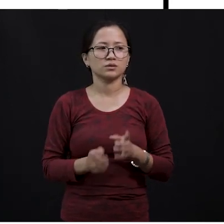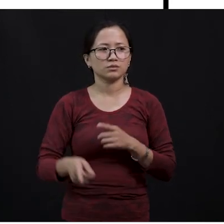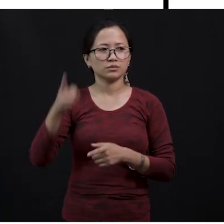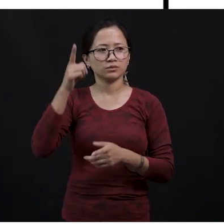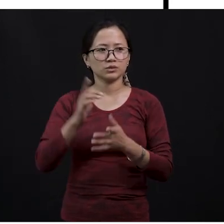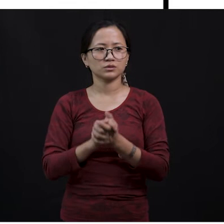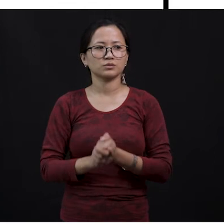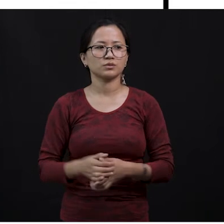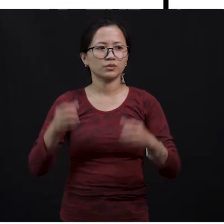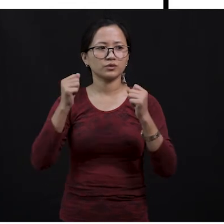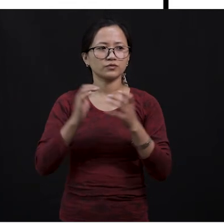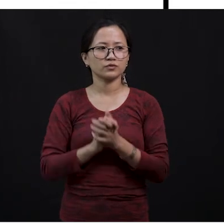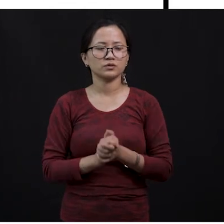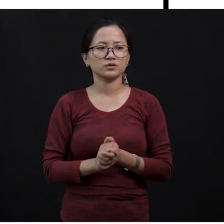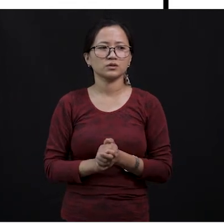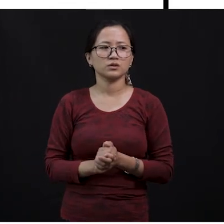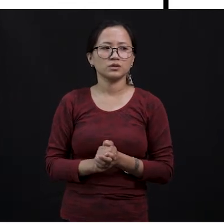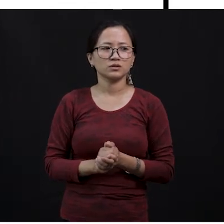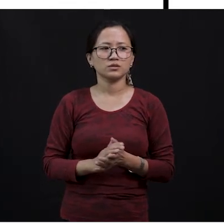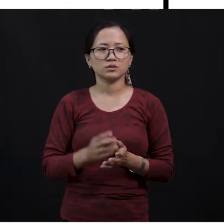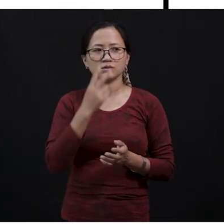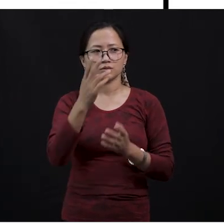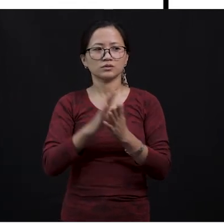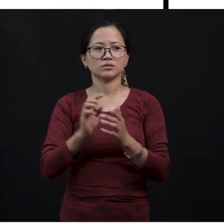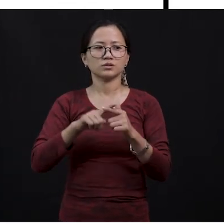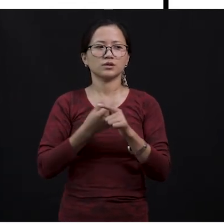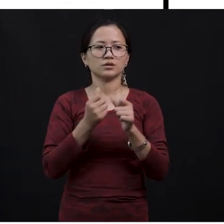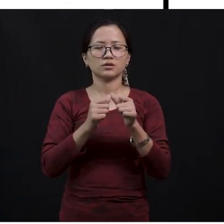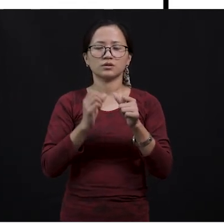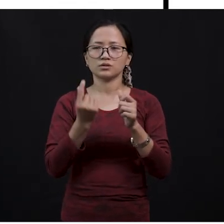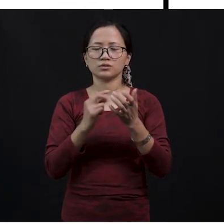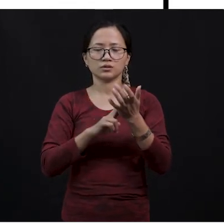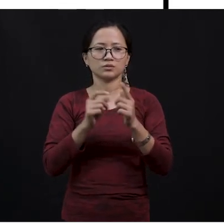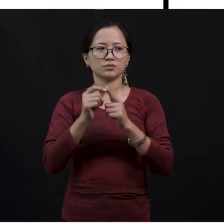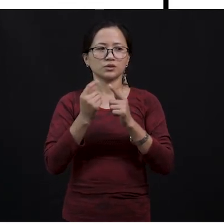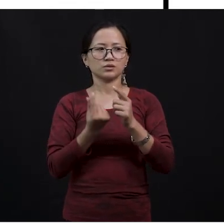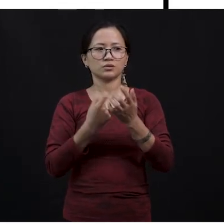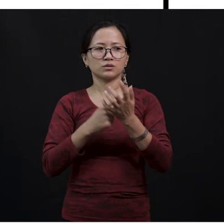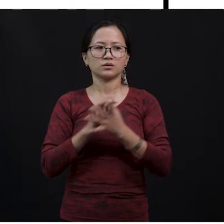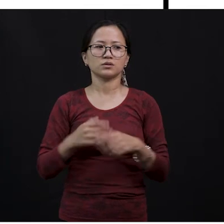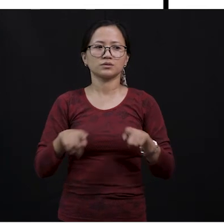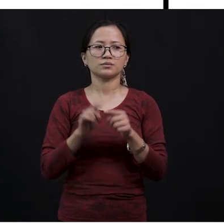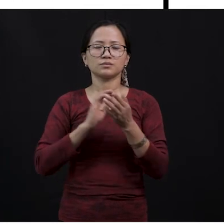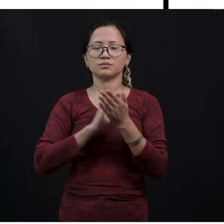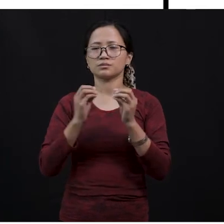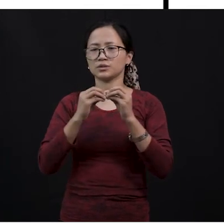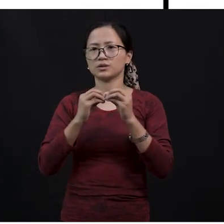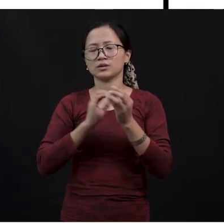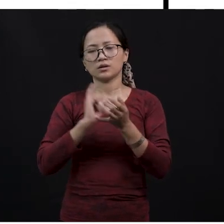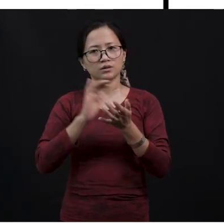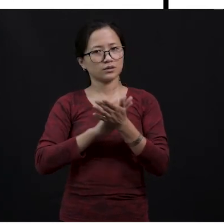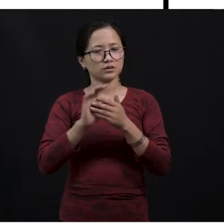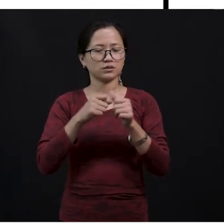Jaunpur, Bihar, and he also accepted a treaty with Bengal. So now he's going further east and trying to make India